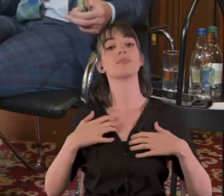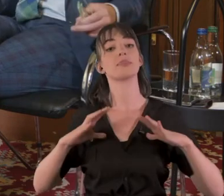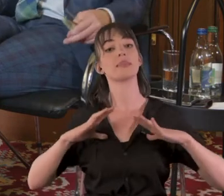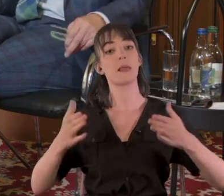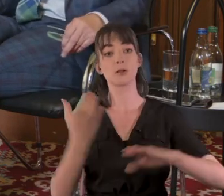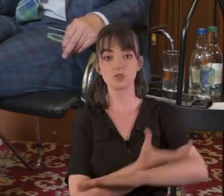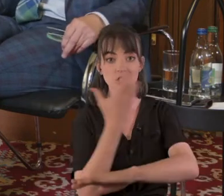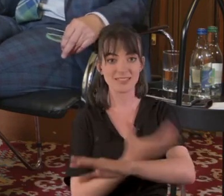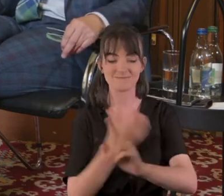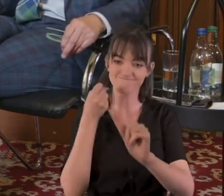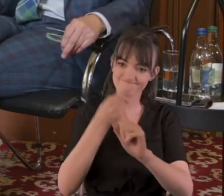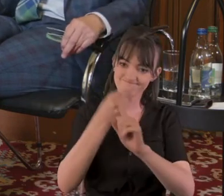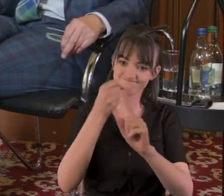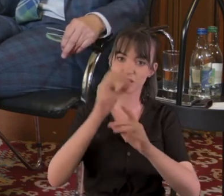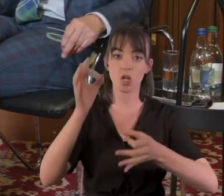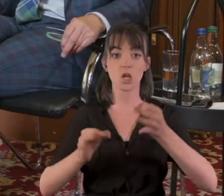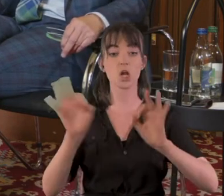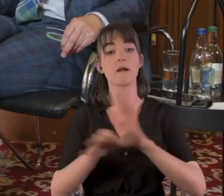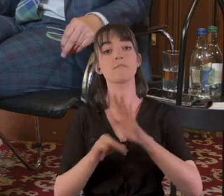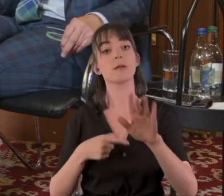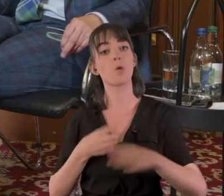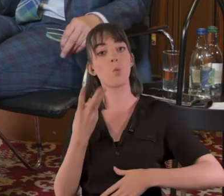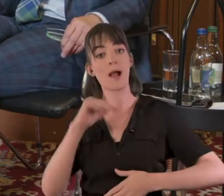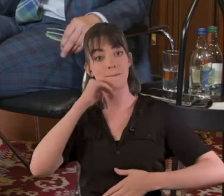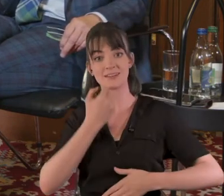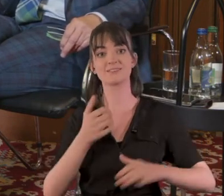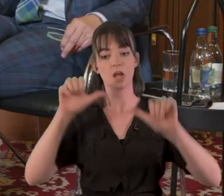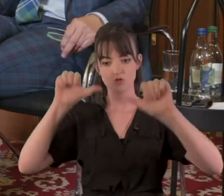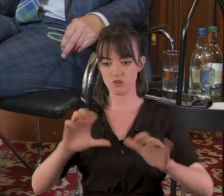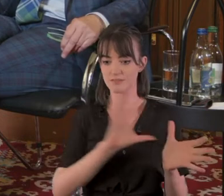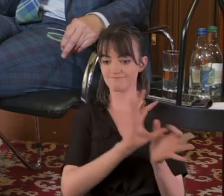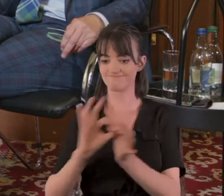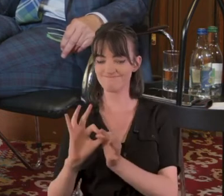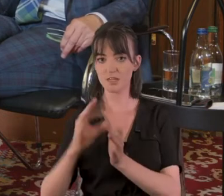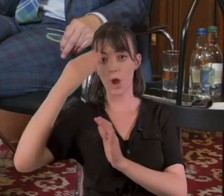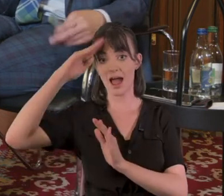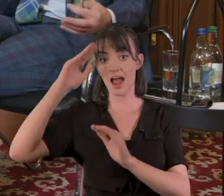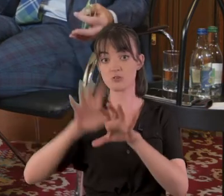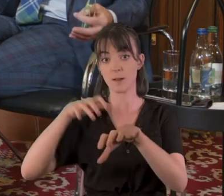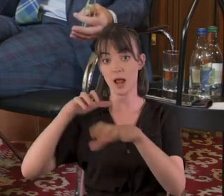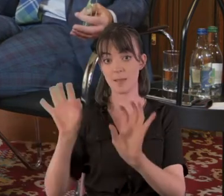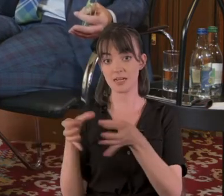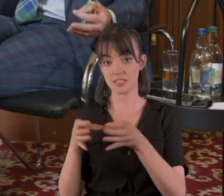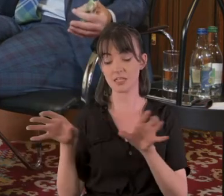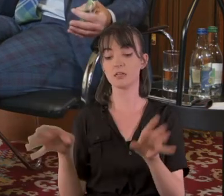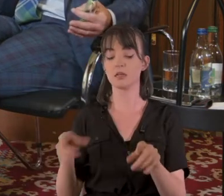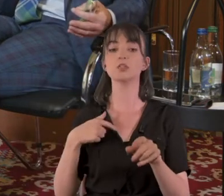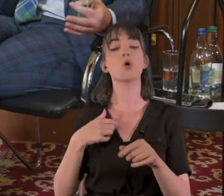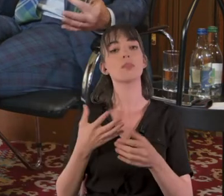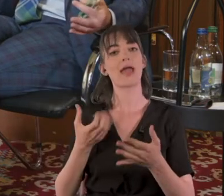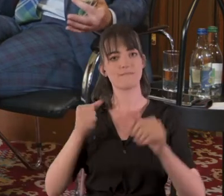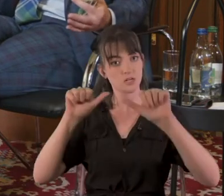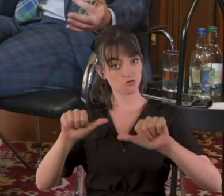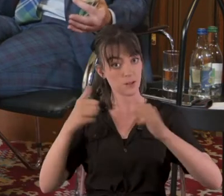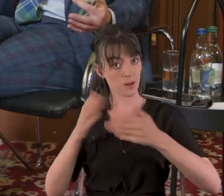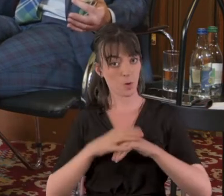they made a coalition with the Irish Parliamentary Party. And the deal was that Home Rule